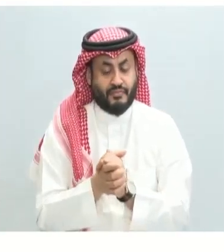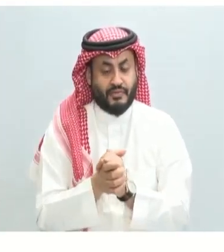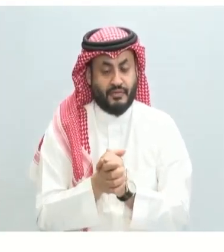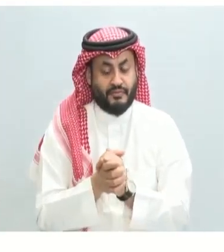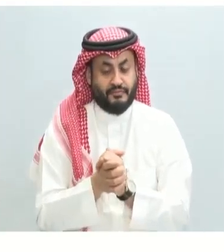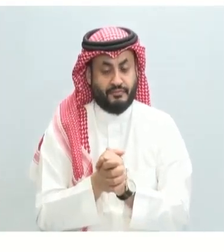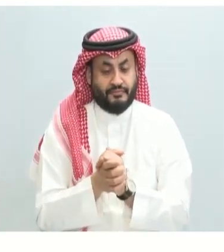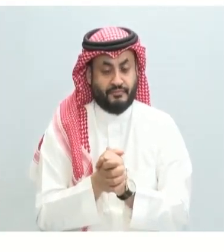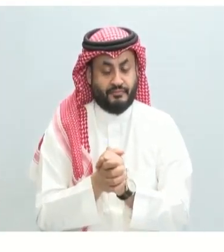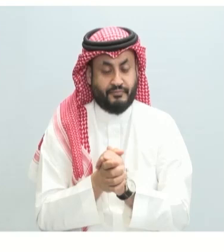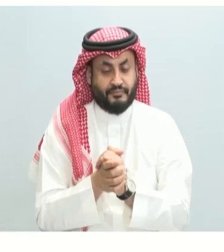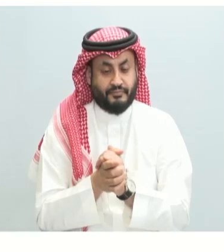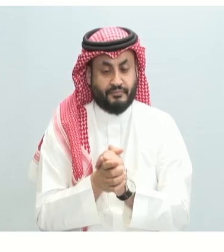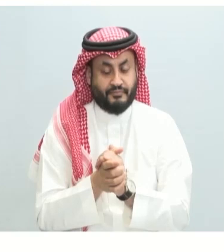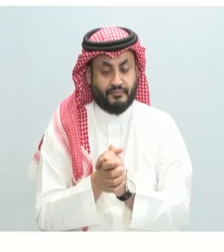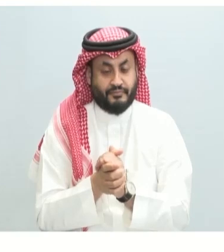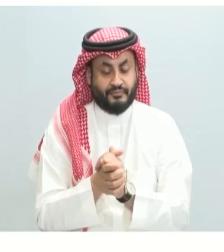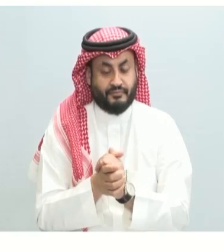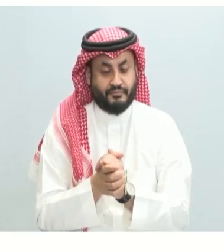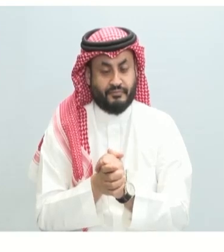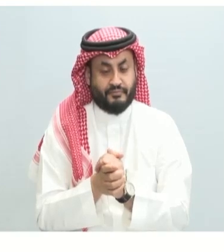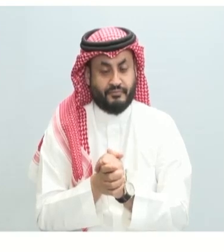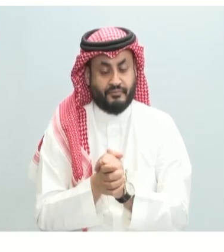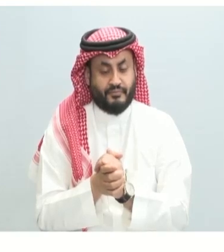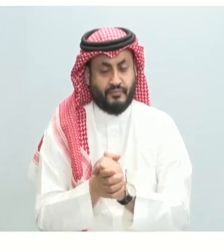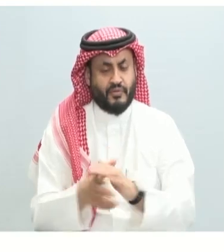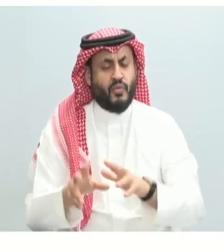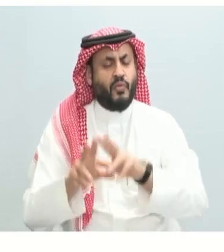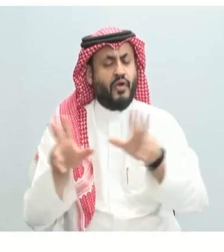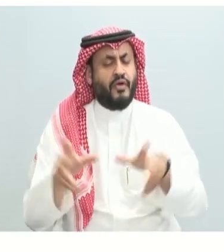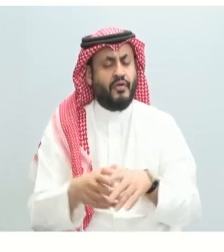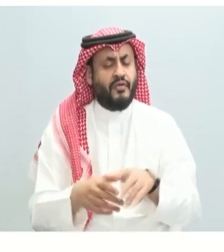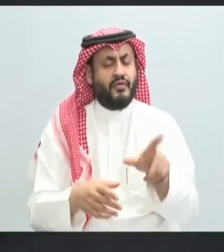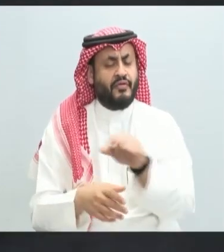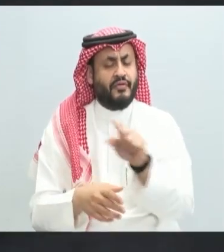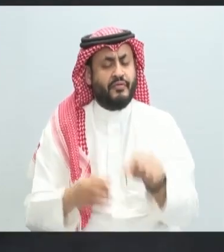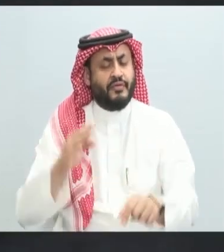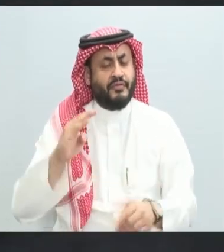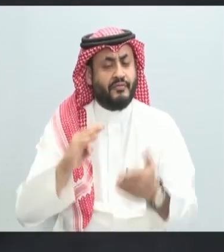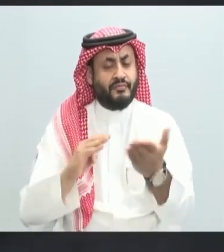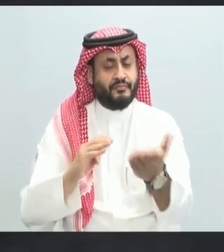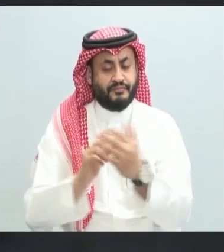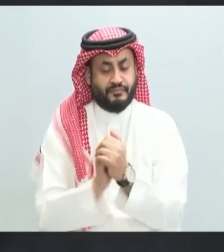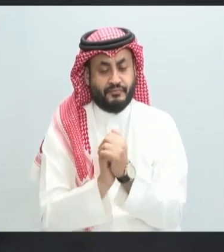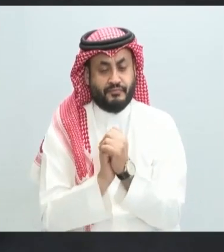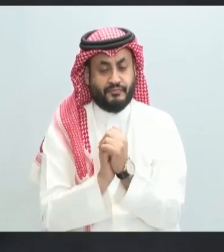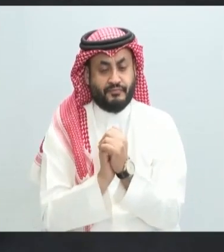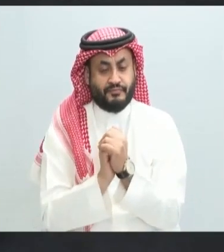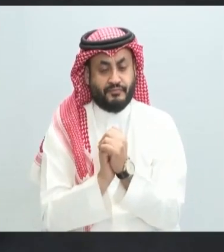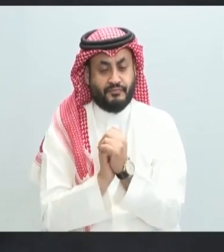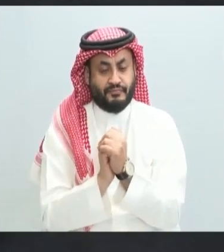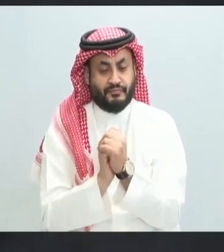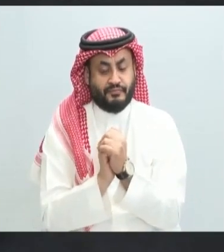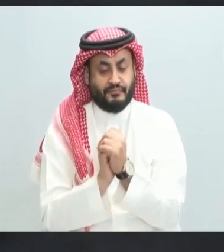pen. Here you go, this is the eraser. And here you go, this is the pencil. We